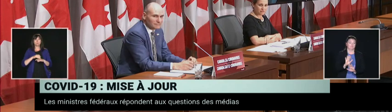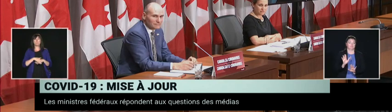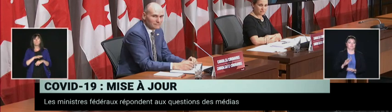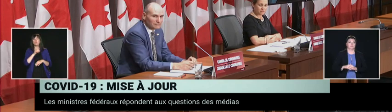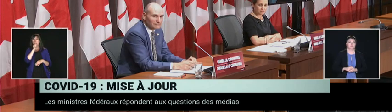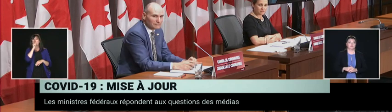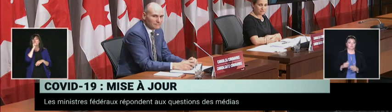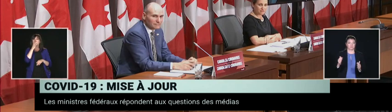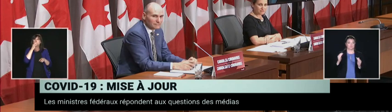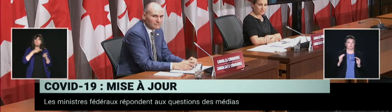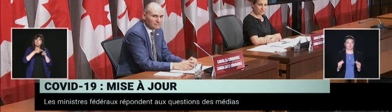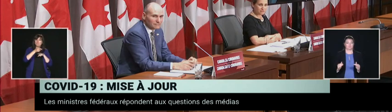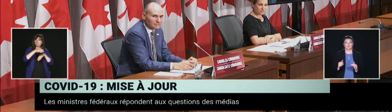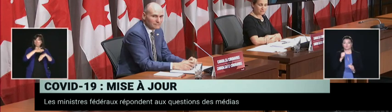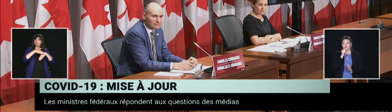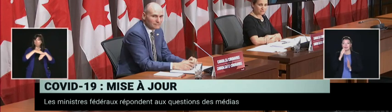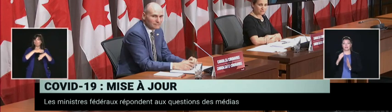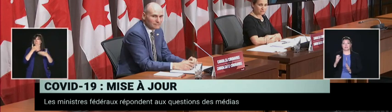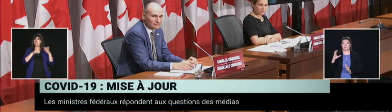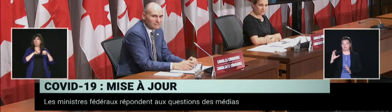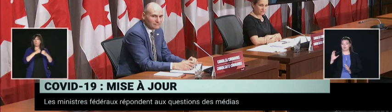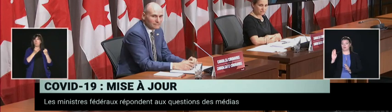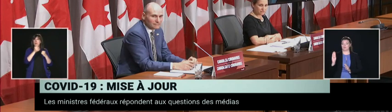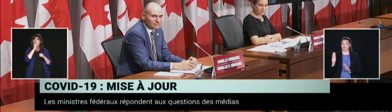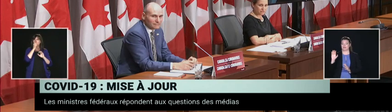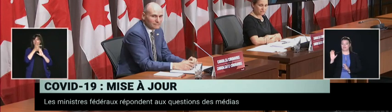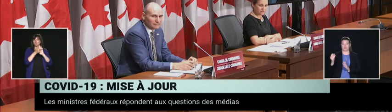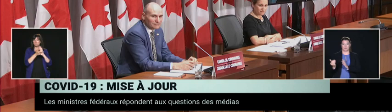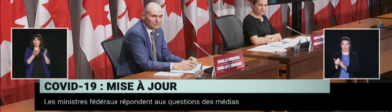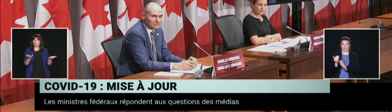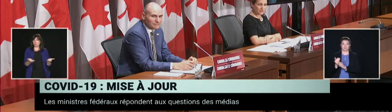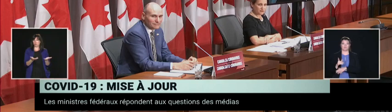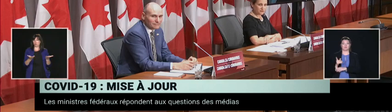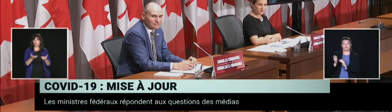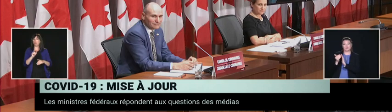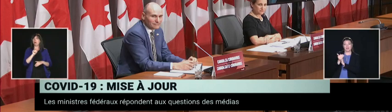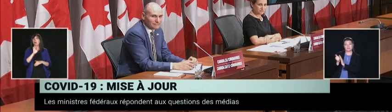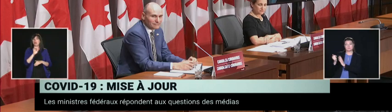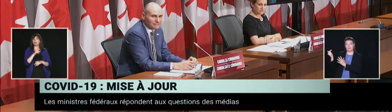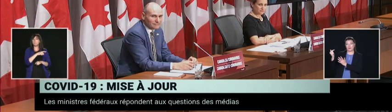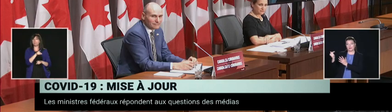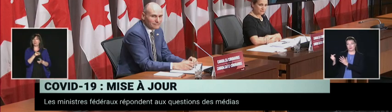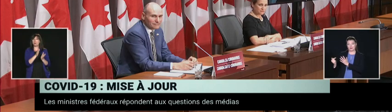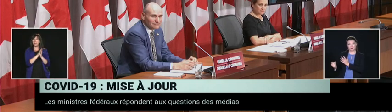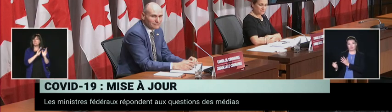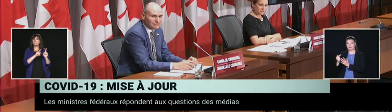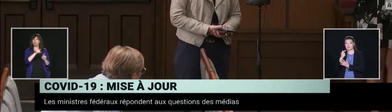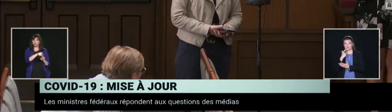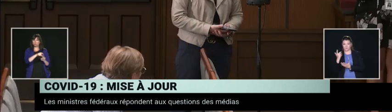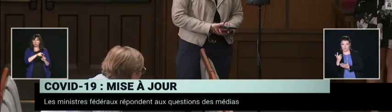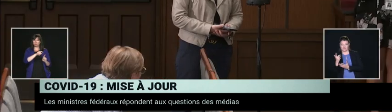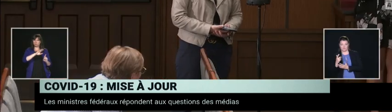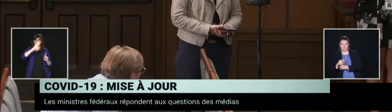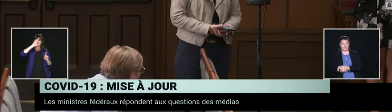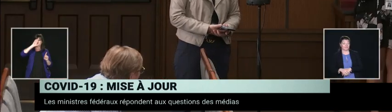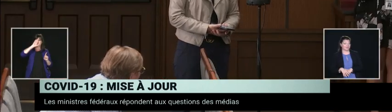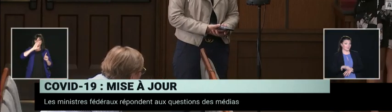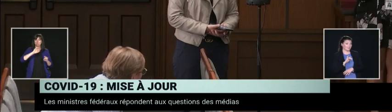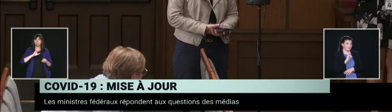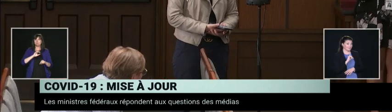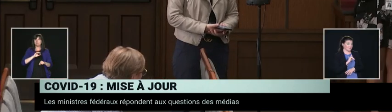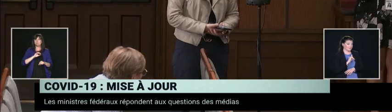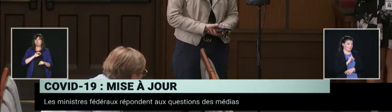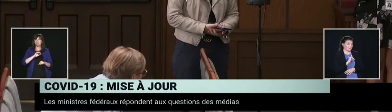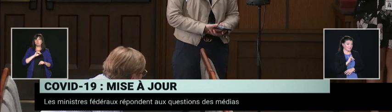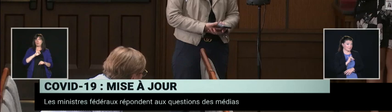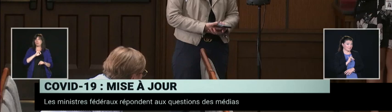breach of privacy laws here in Canada if people are asked to have their temperature taken, if it's unnecessary and not evidence-based. Have